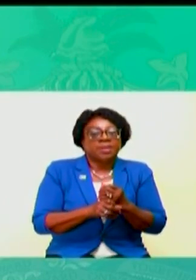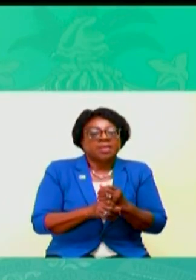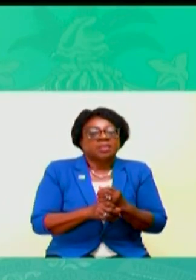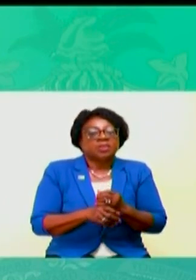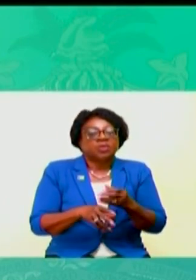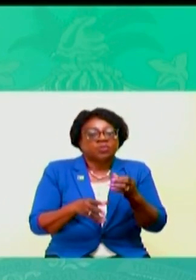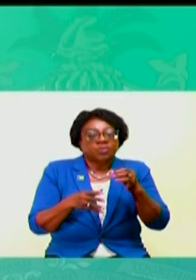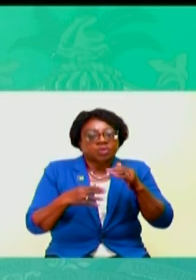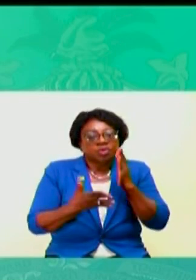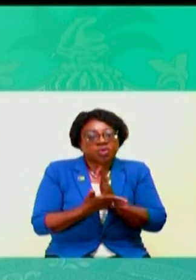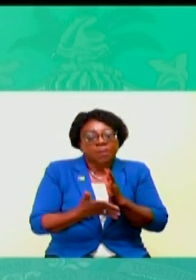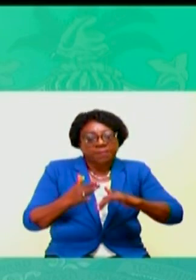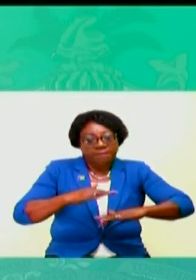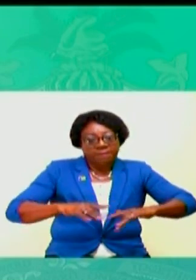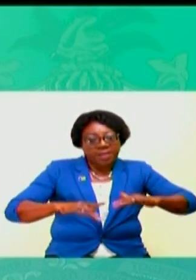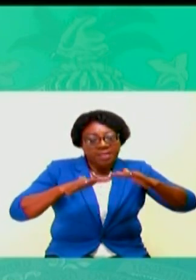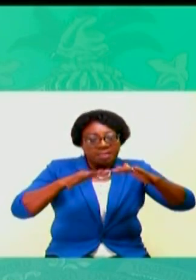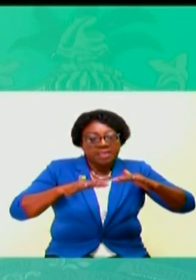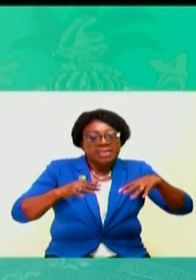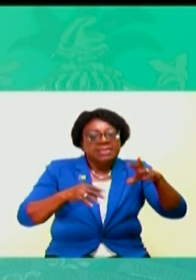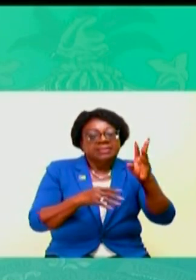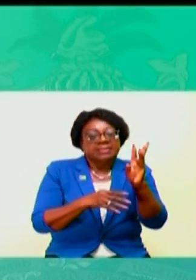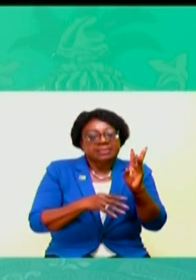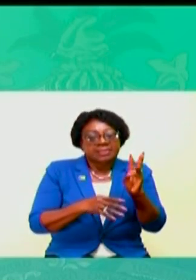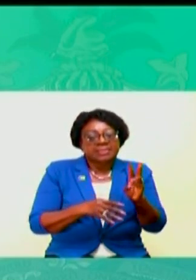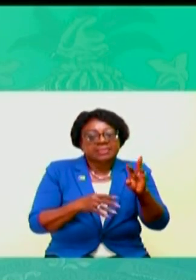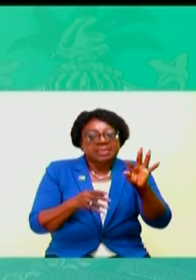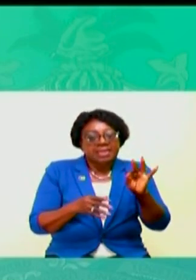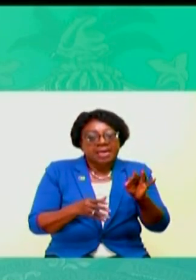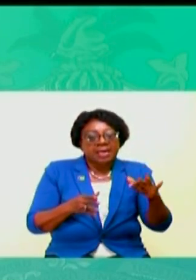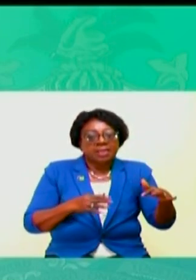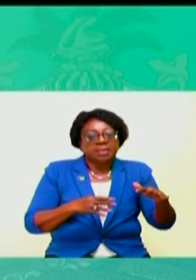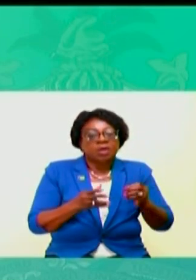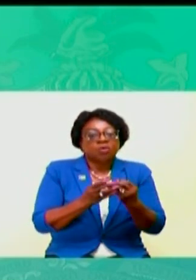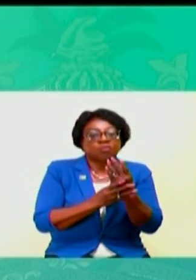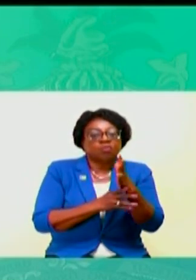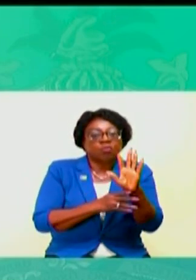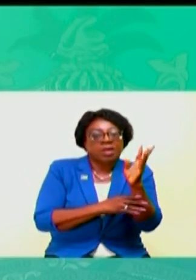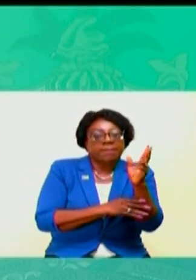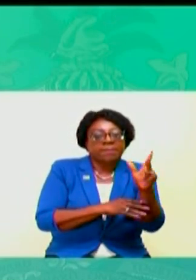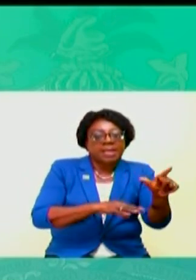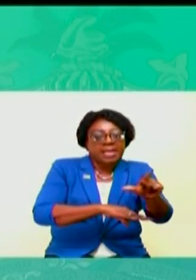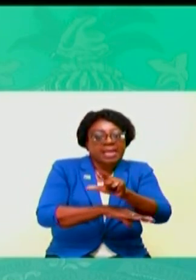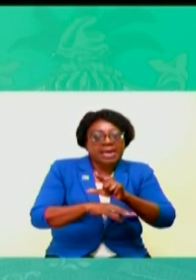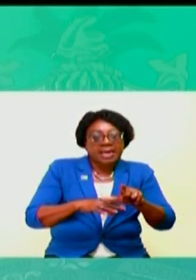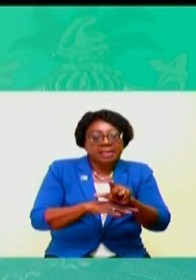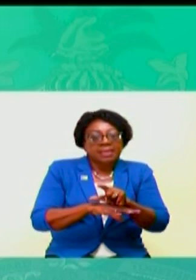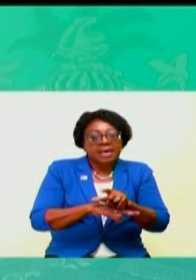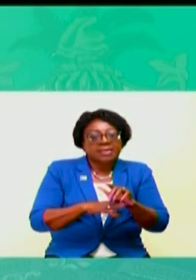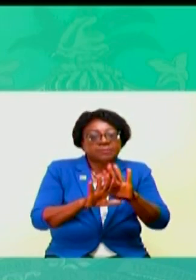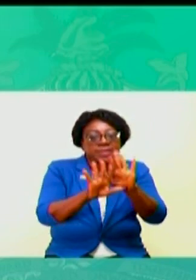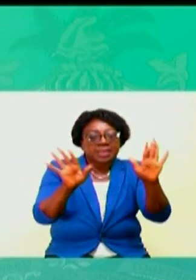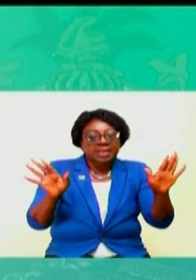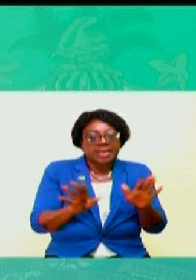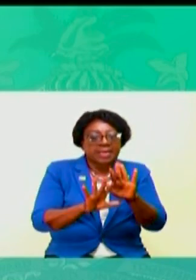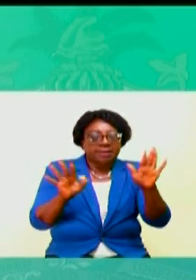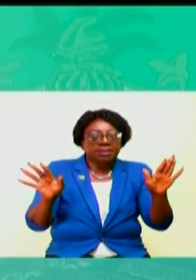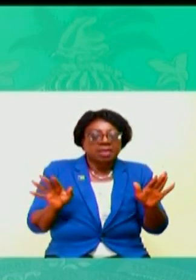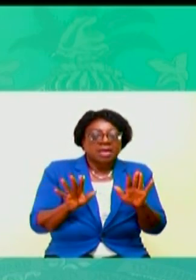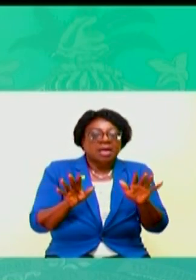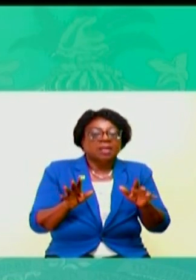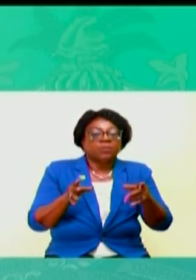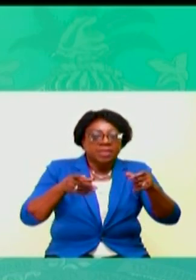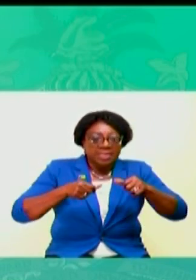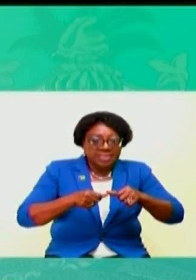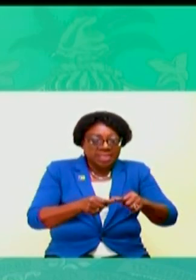alleviate flooding. 69 overgrown properties have been cleared, and we are in the process of clearing more. We continue to